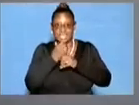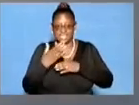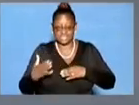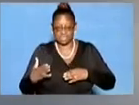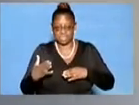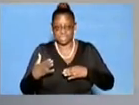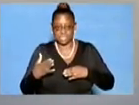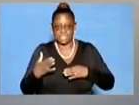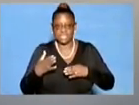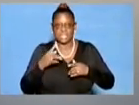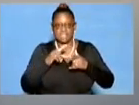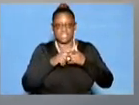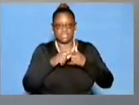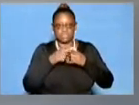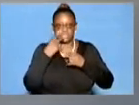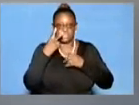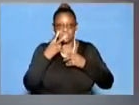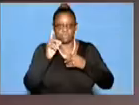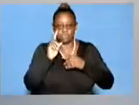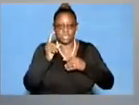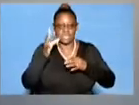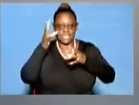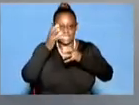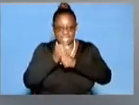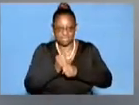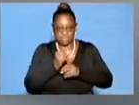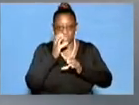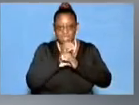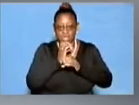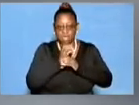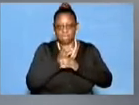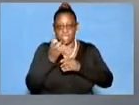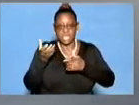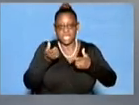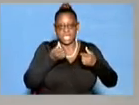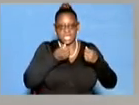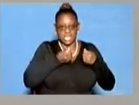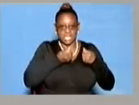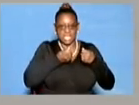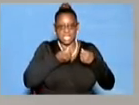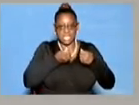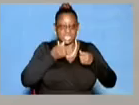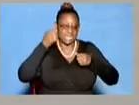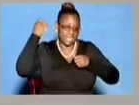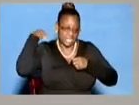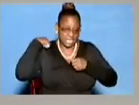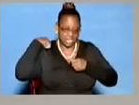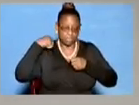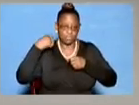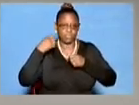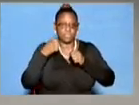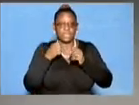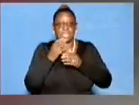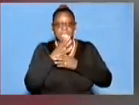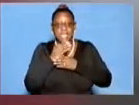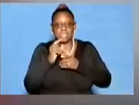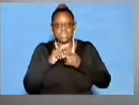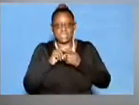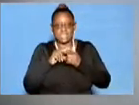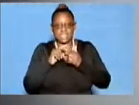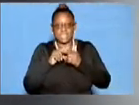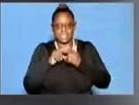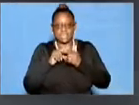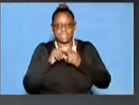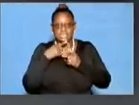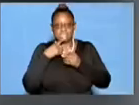something, seconds later, the officer rushes from the cart and the teen is struck across the back with a cane before being hoisted